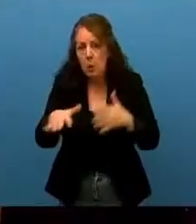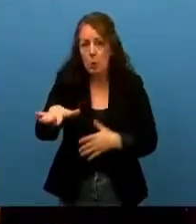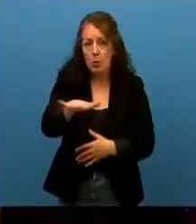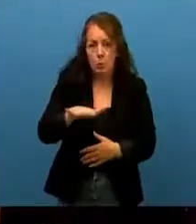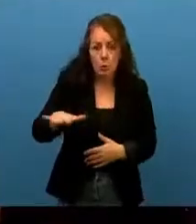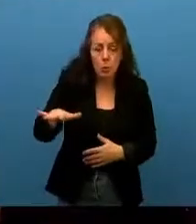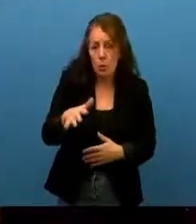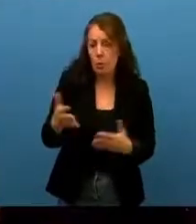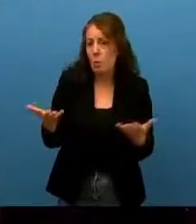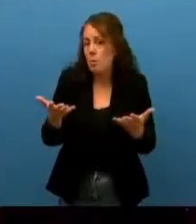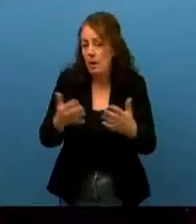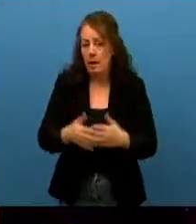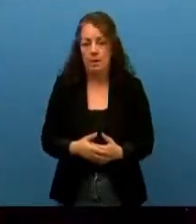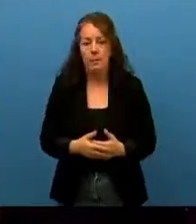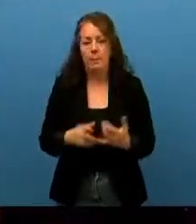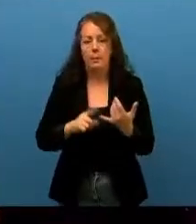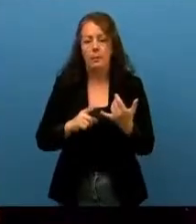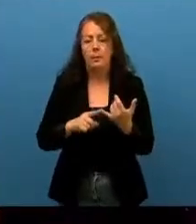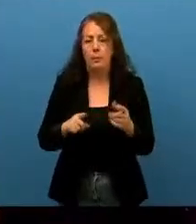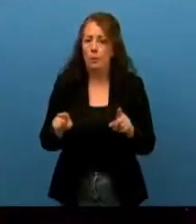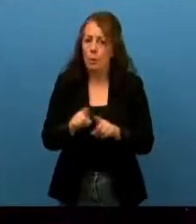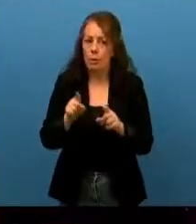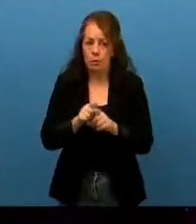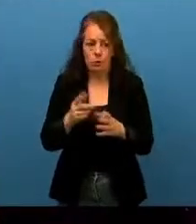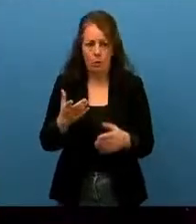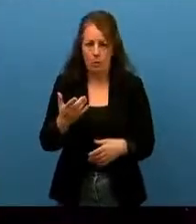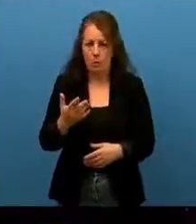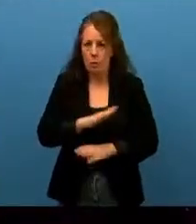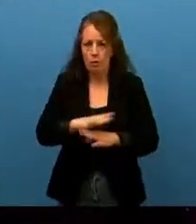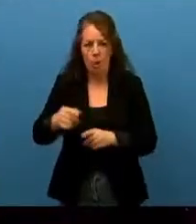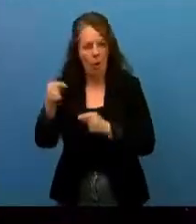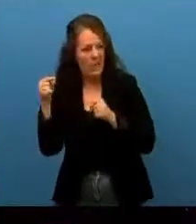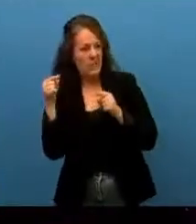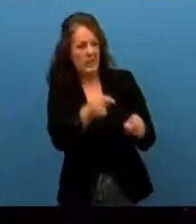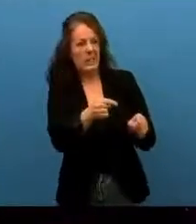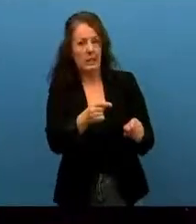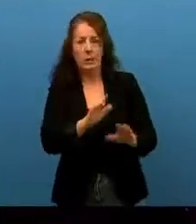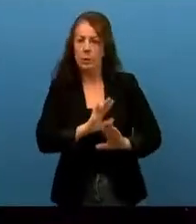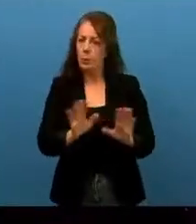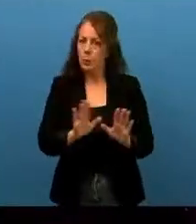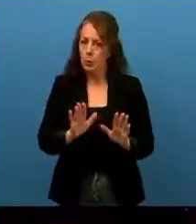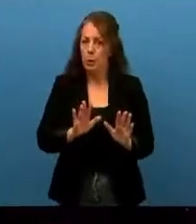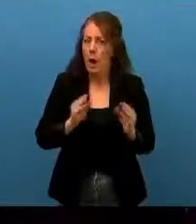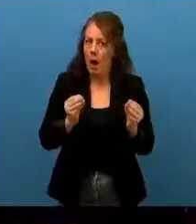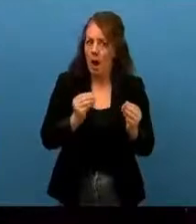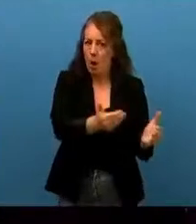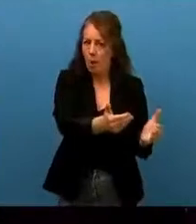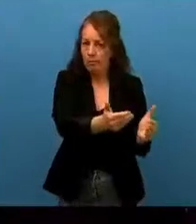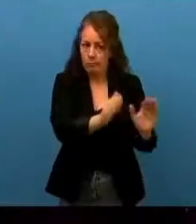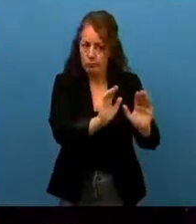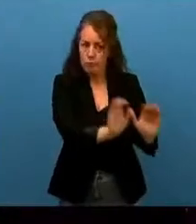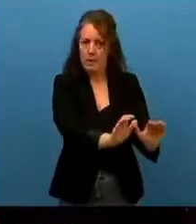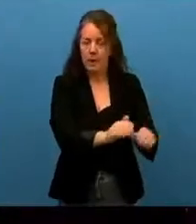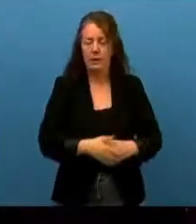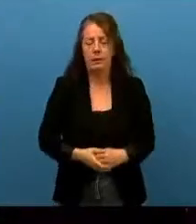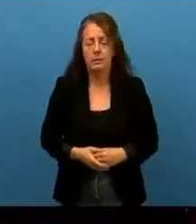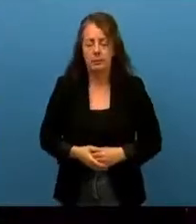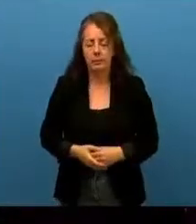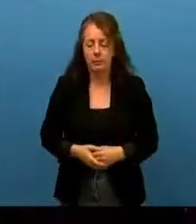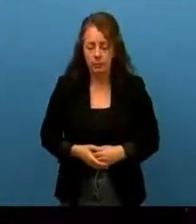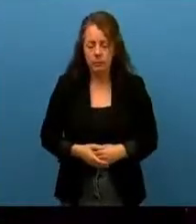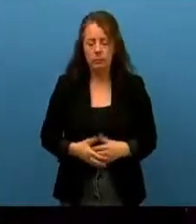addressing reprisals. Discussions on an accreditation mechanism took place across both intersessional meetings. At the